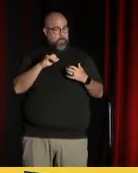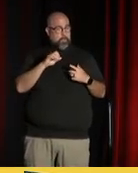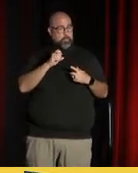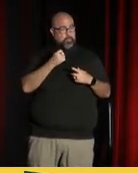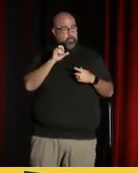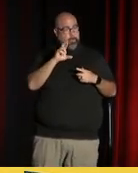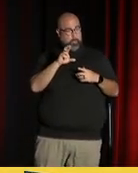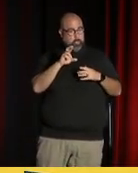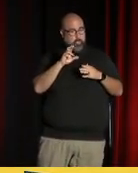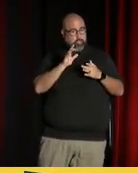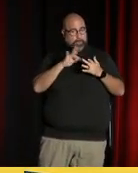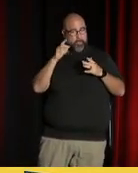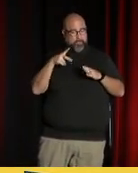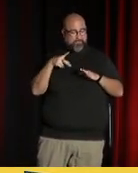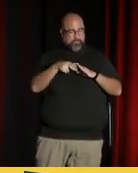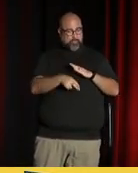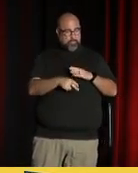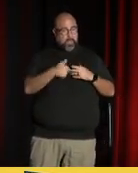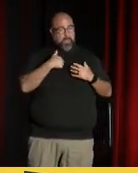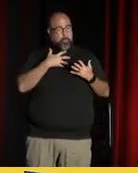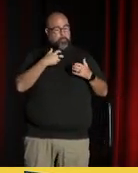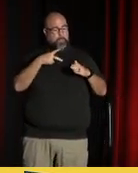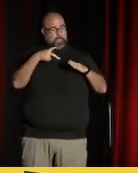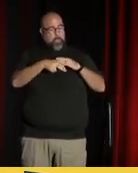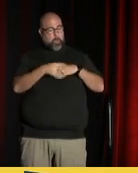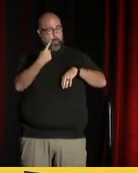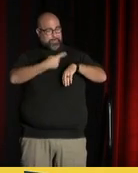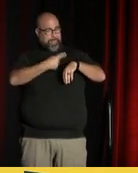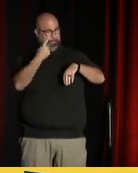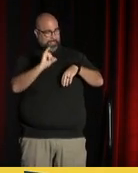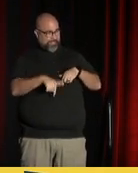of scissors and you're going to cut one time like this.